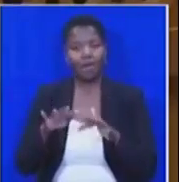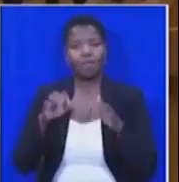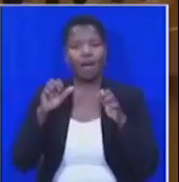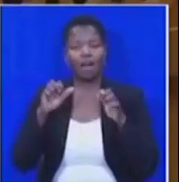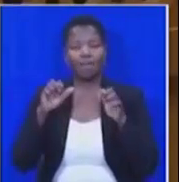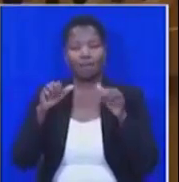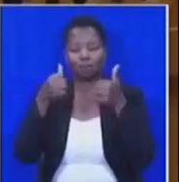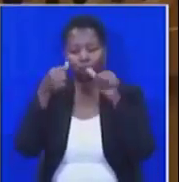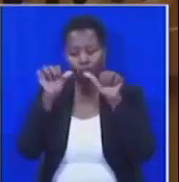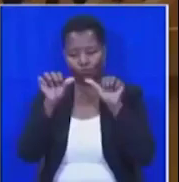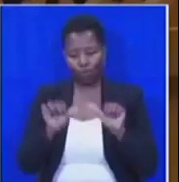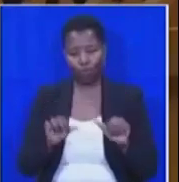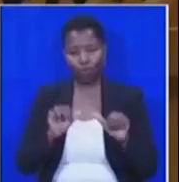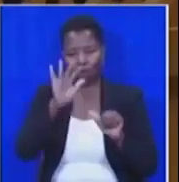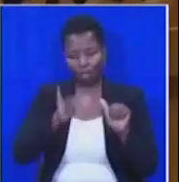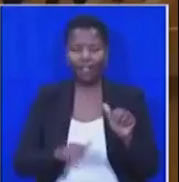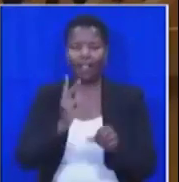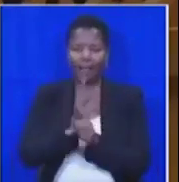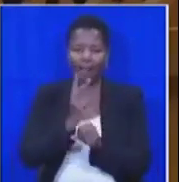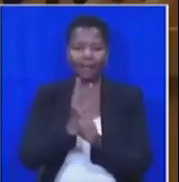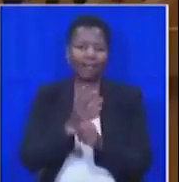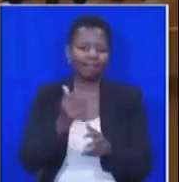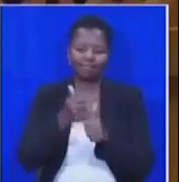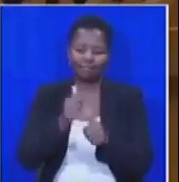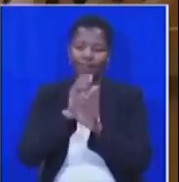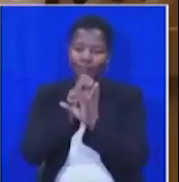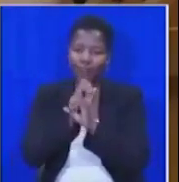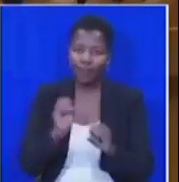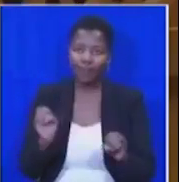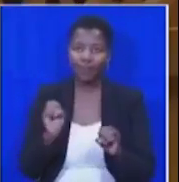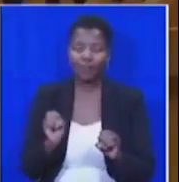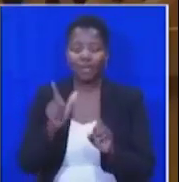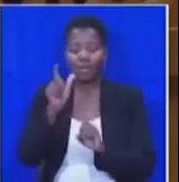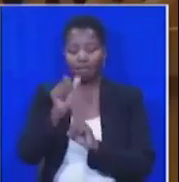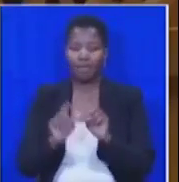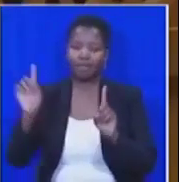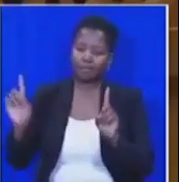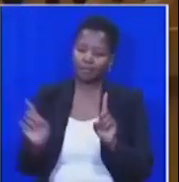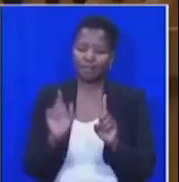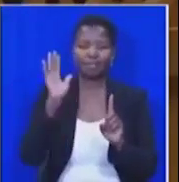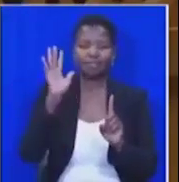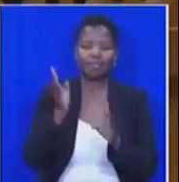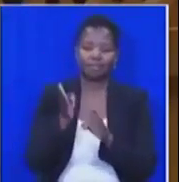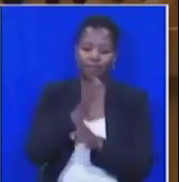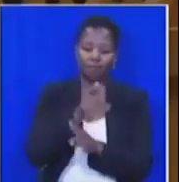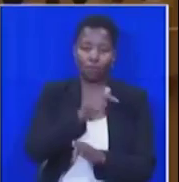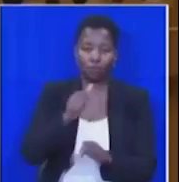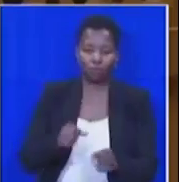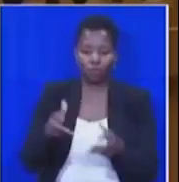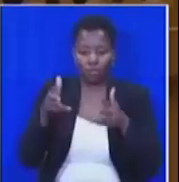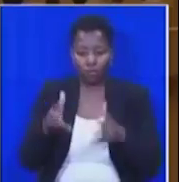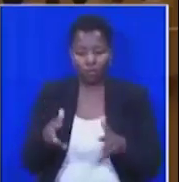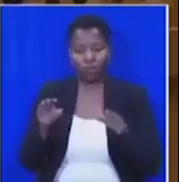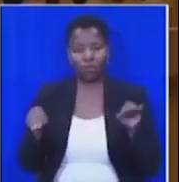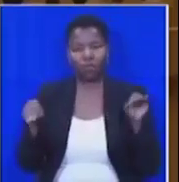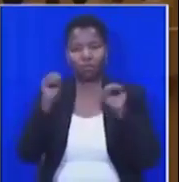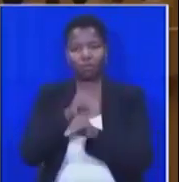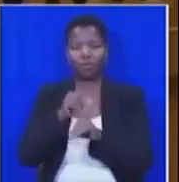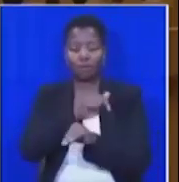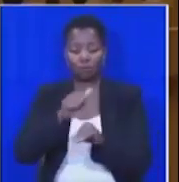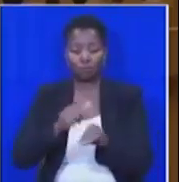being violated again. Usually the Mbongi comes in and speaks before the president. Today the chief whip spoke after